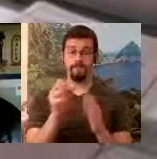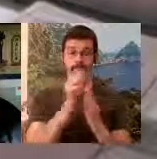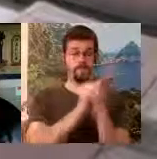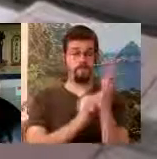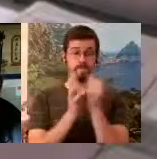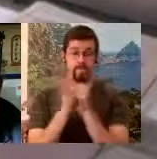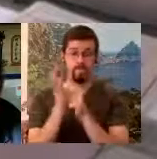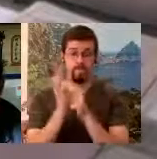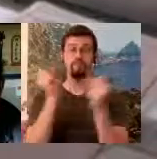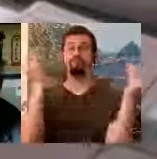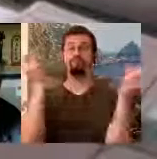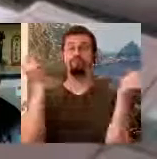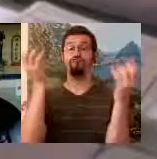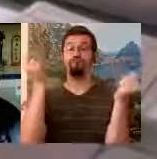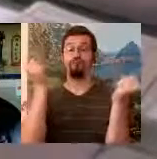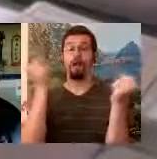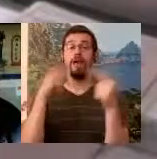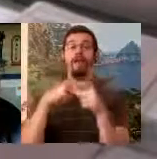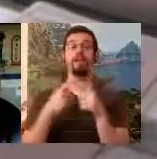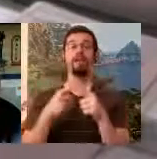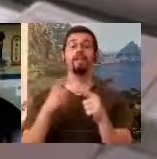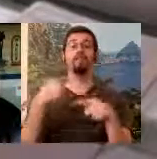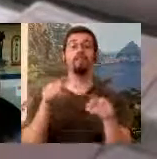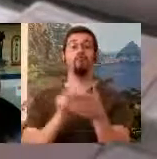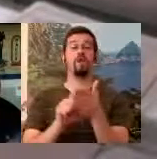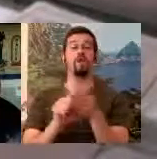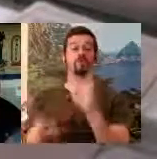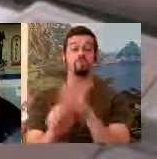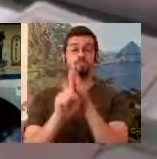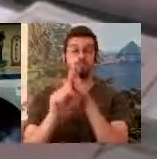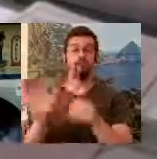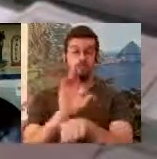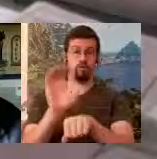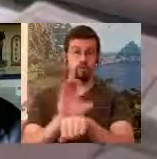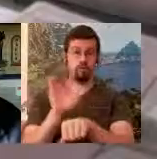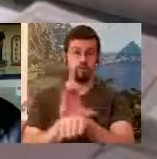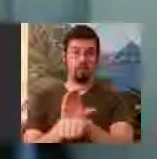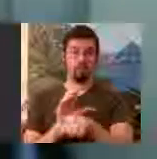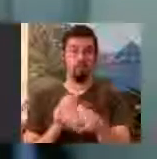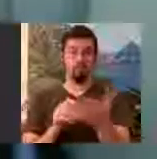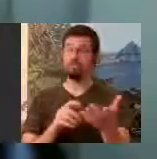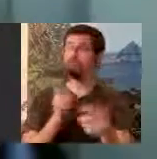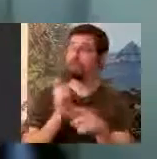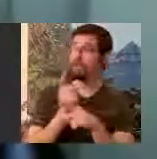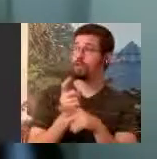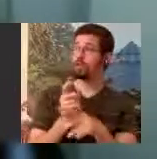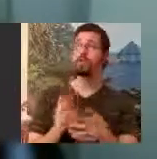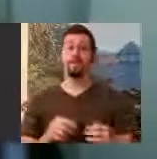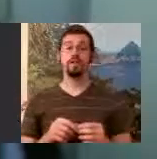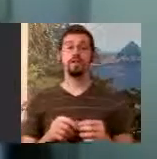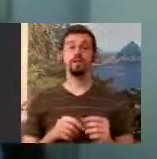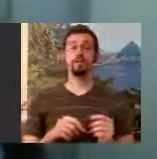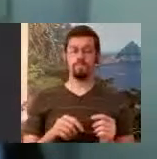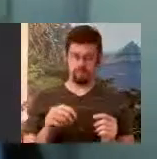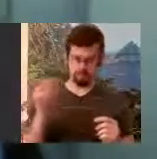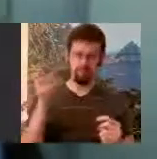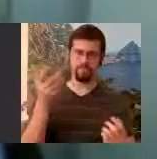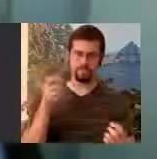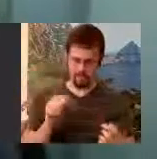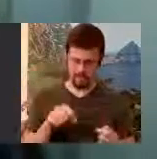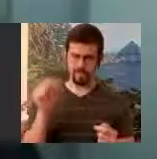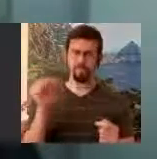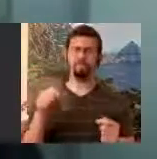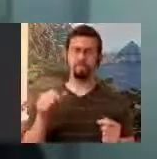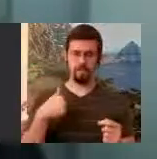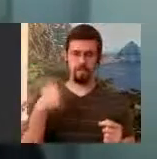SignWriting on the computer screen. So, yes, go ahead. It is, of course, a